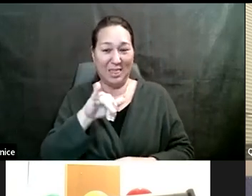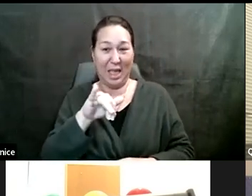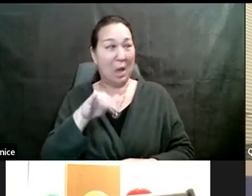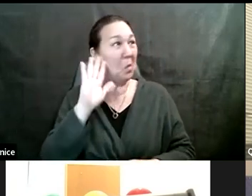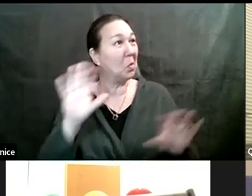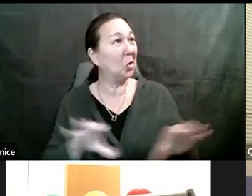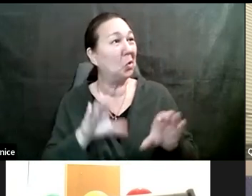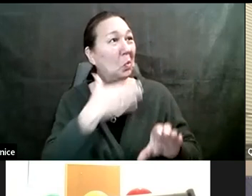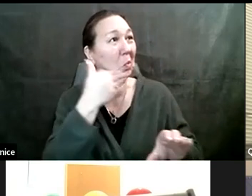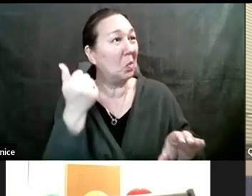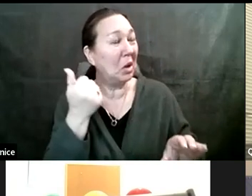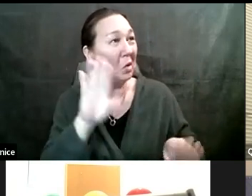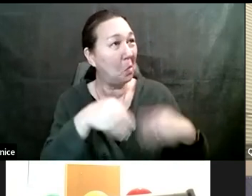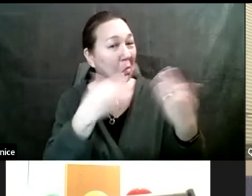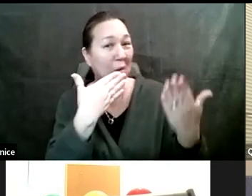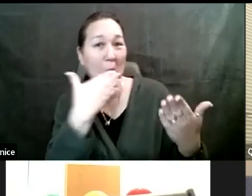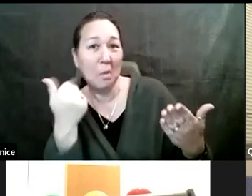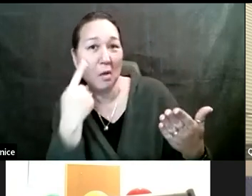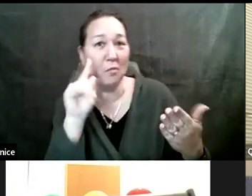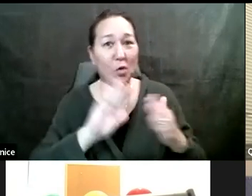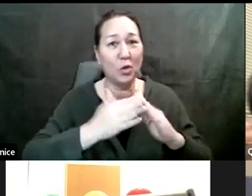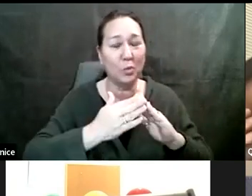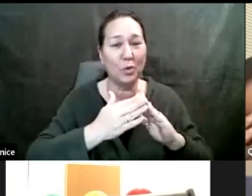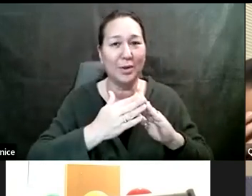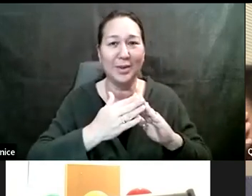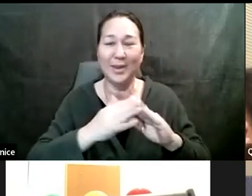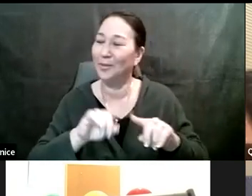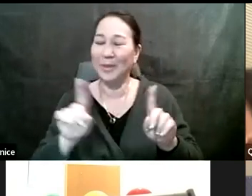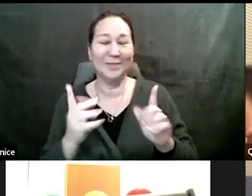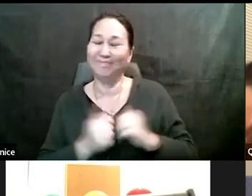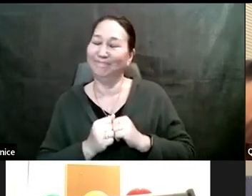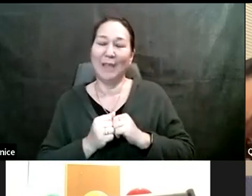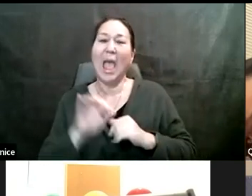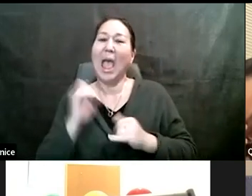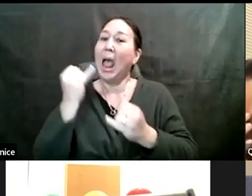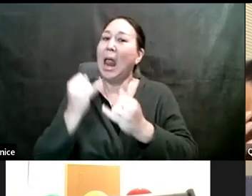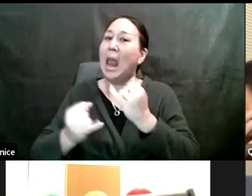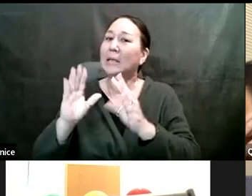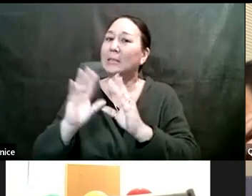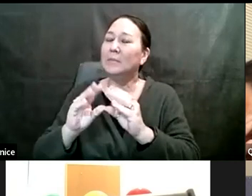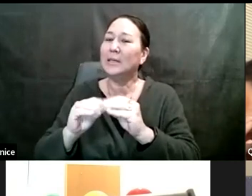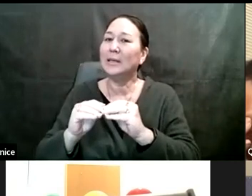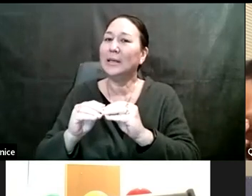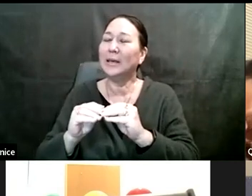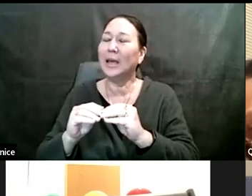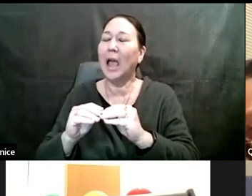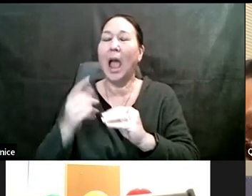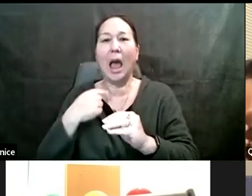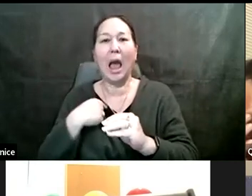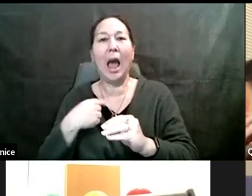families and our community at our last meeting I thank the skipper for publishing her organizational chart